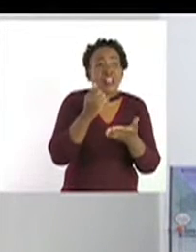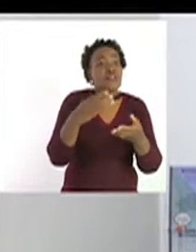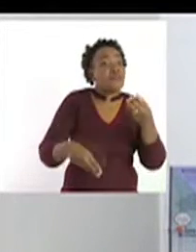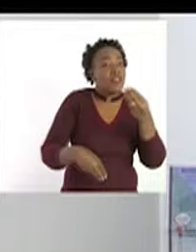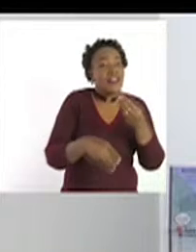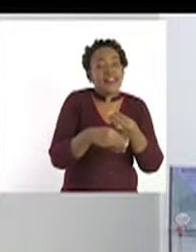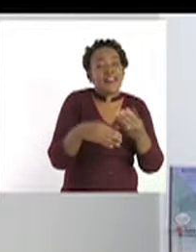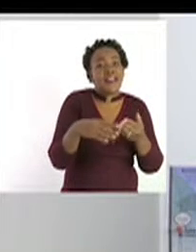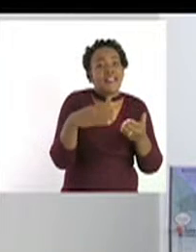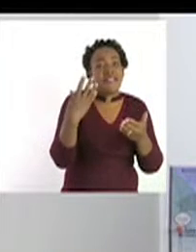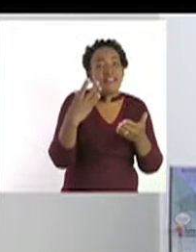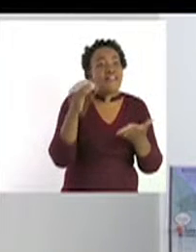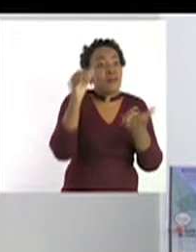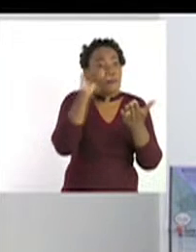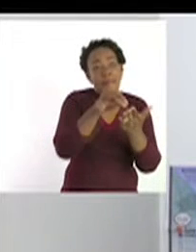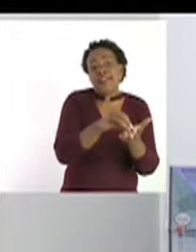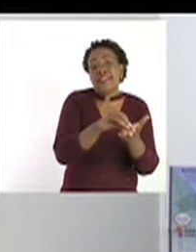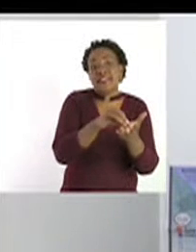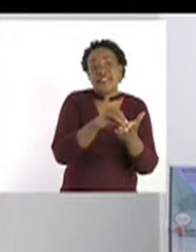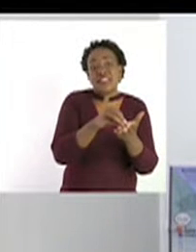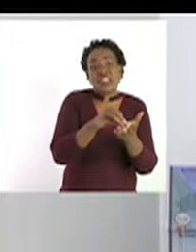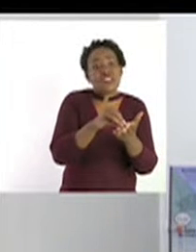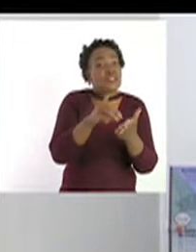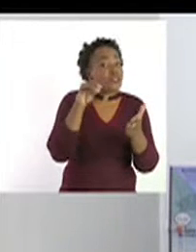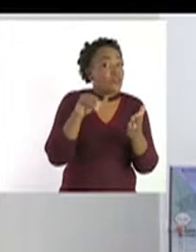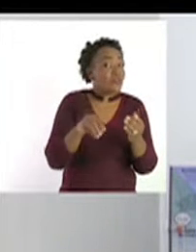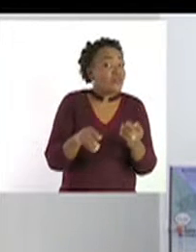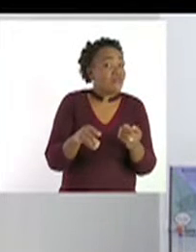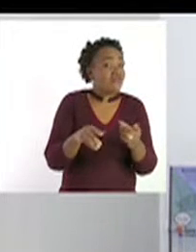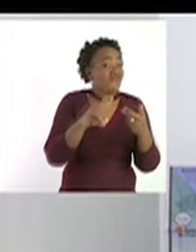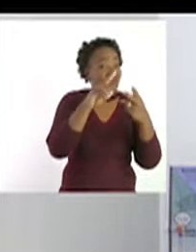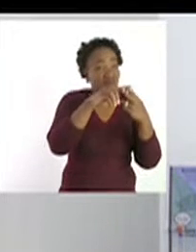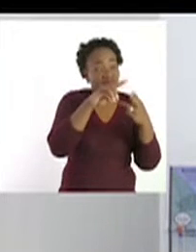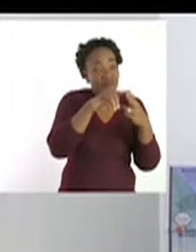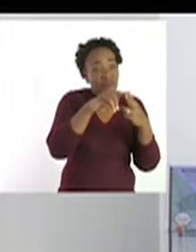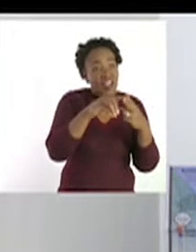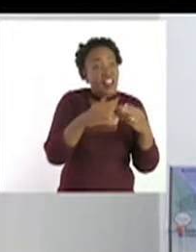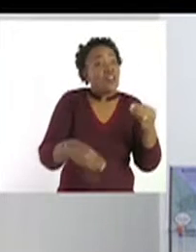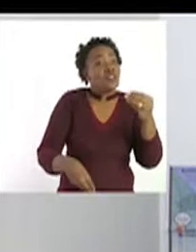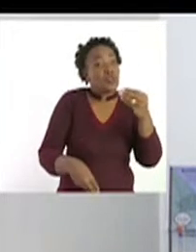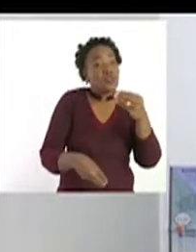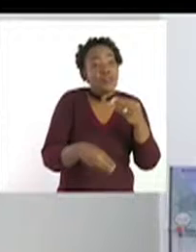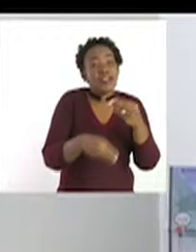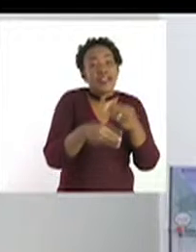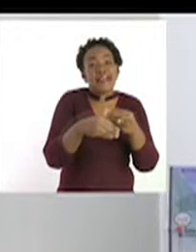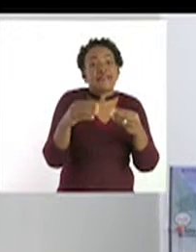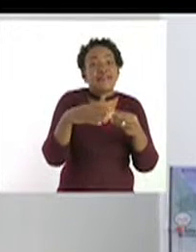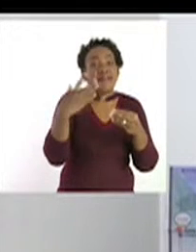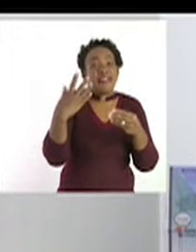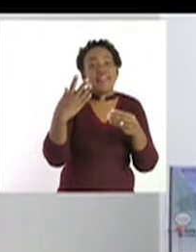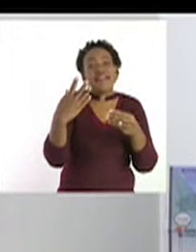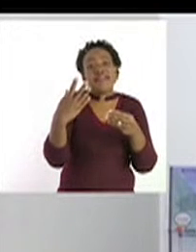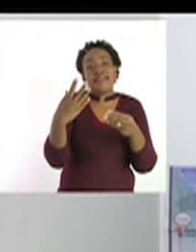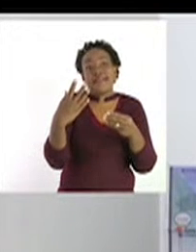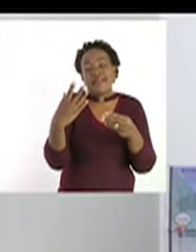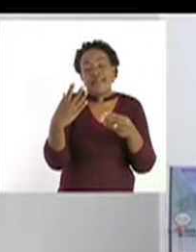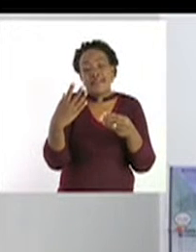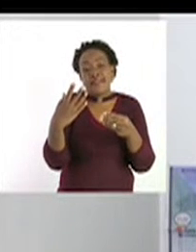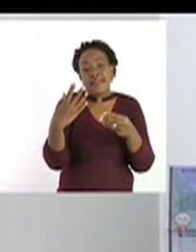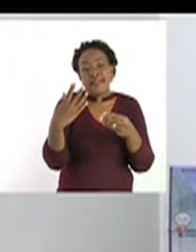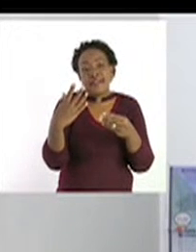5 points. So Marilyn will get 5 points.